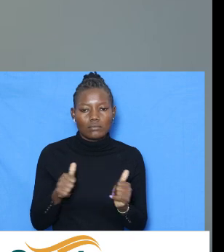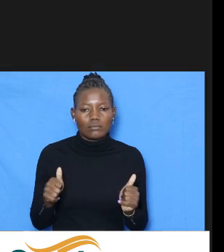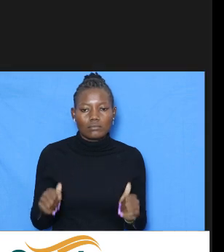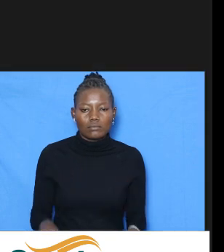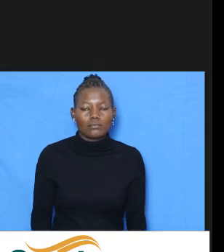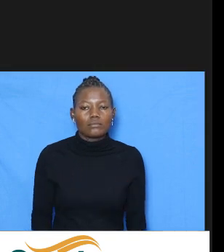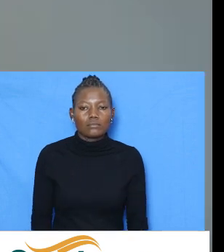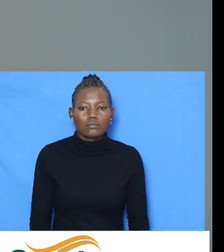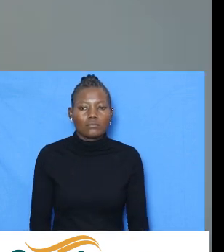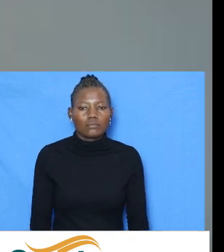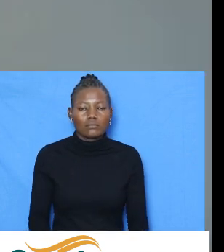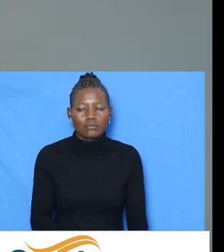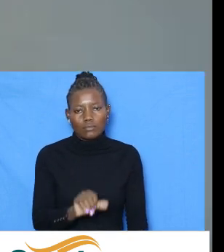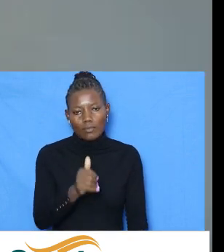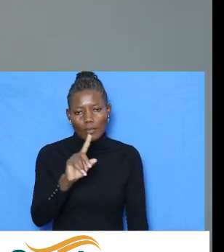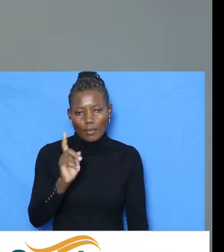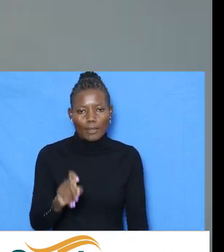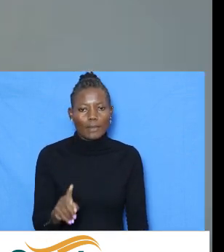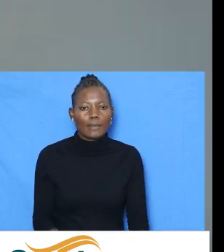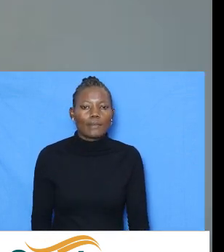see another question.